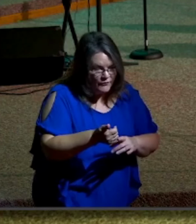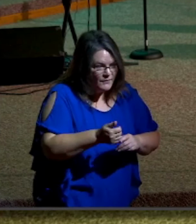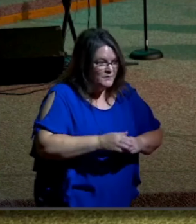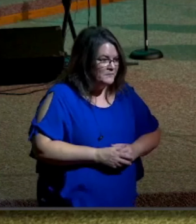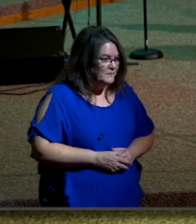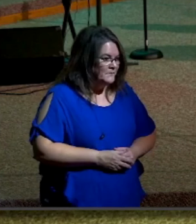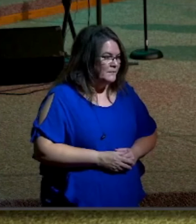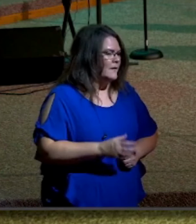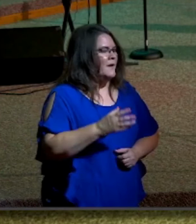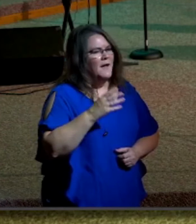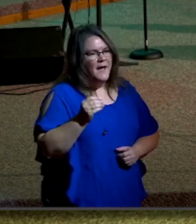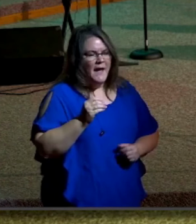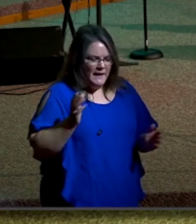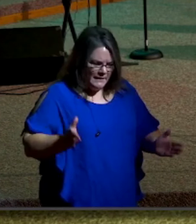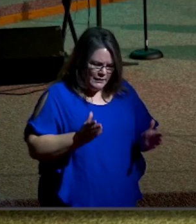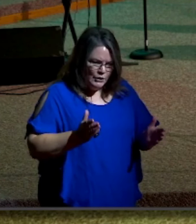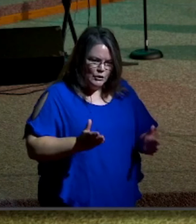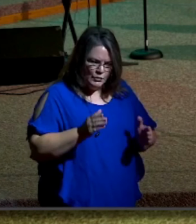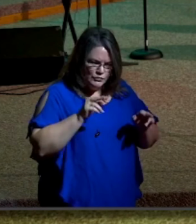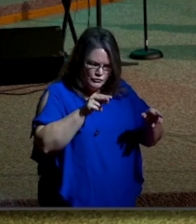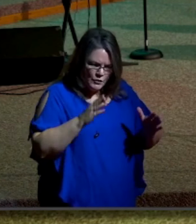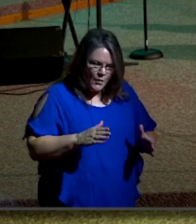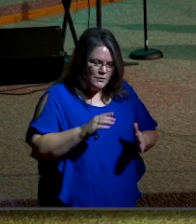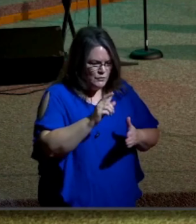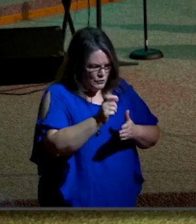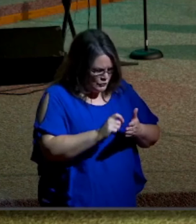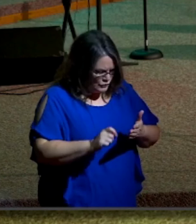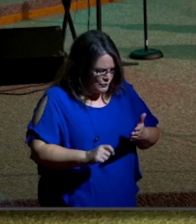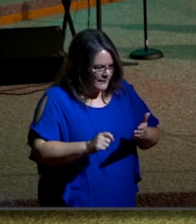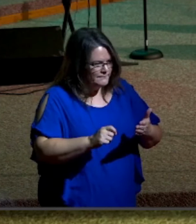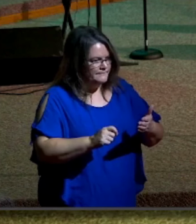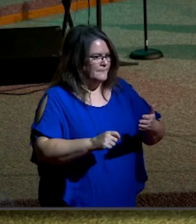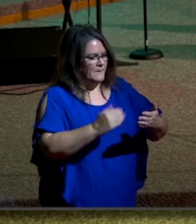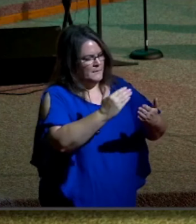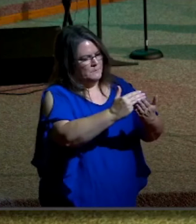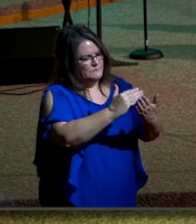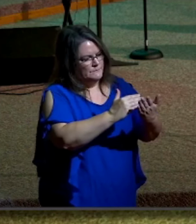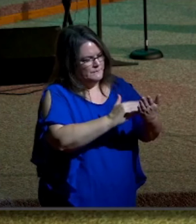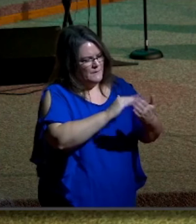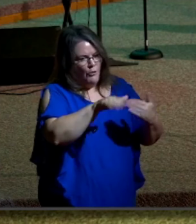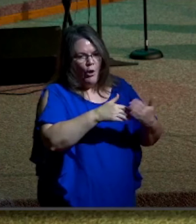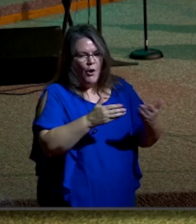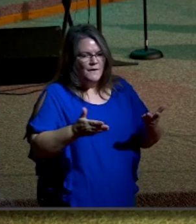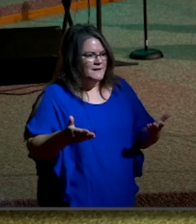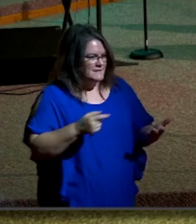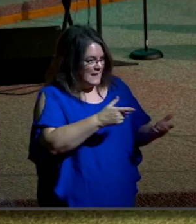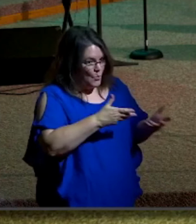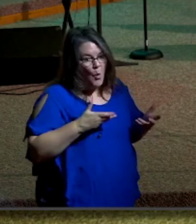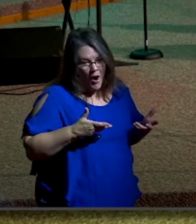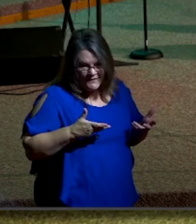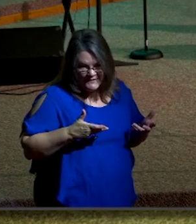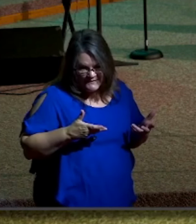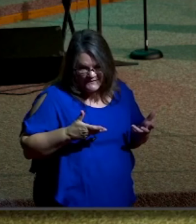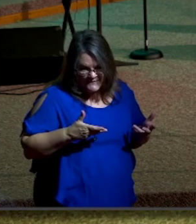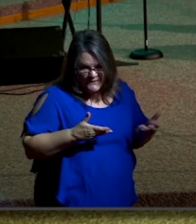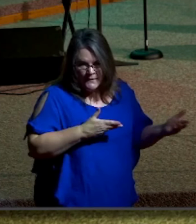And he encouraged his viewers to write down a list of all the things that they wanted and to take it to